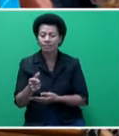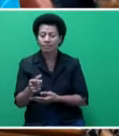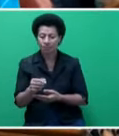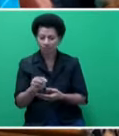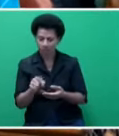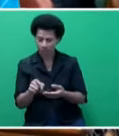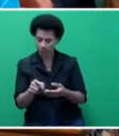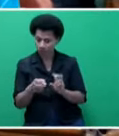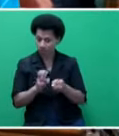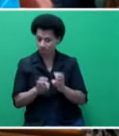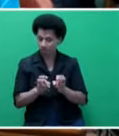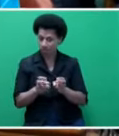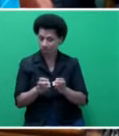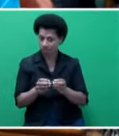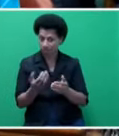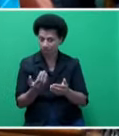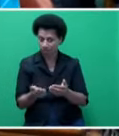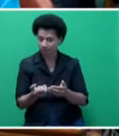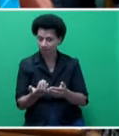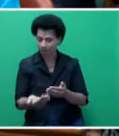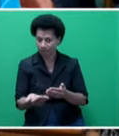the issues at hand. And